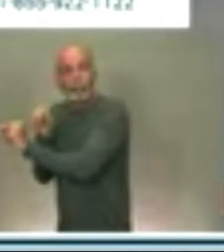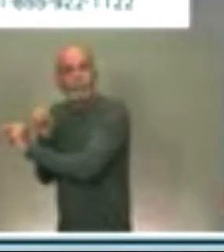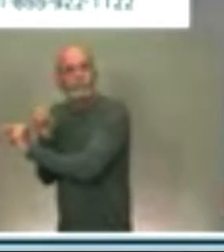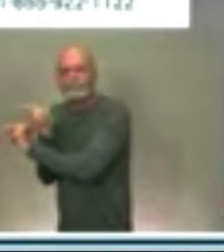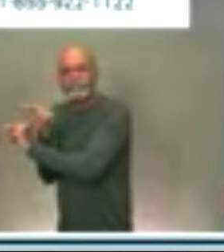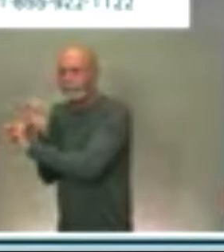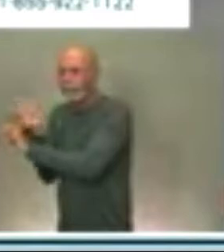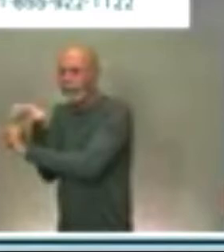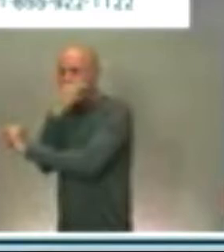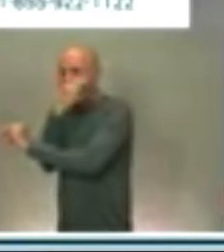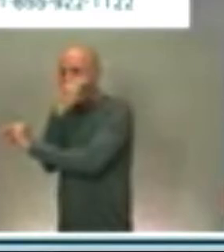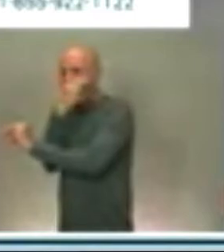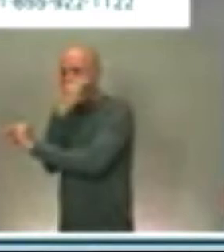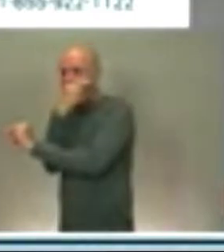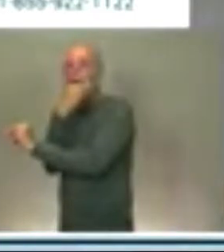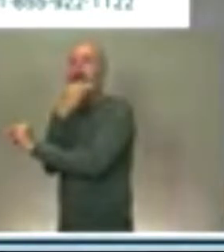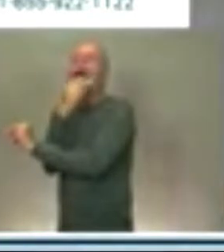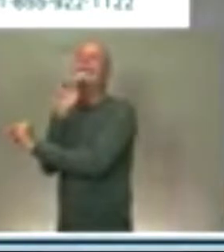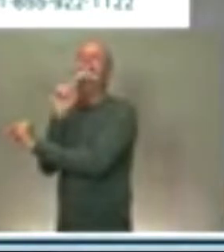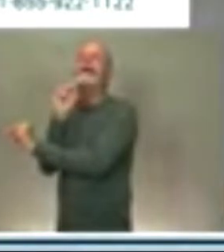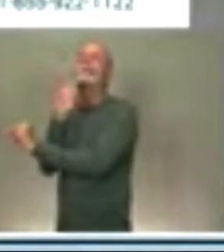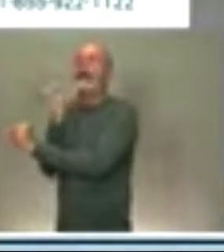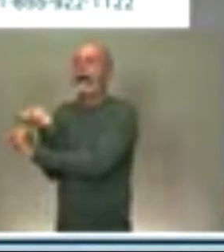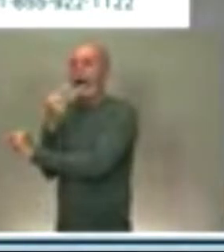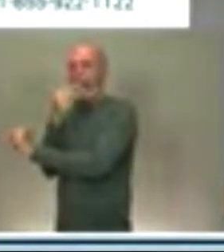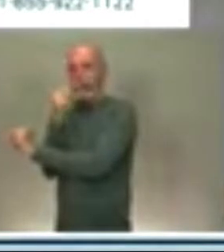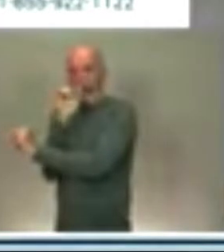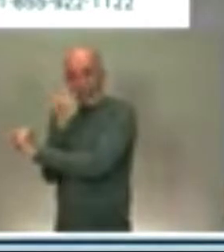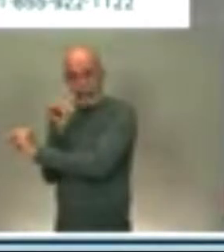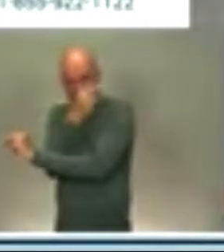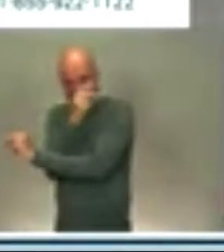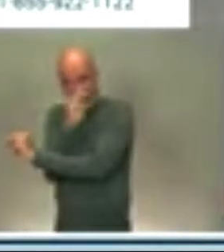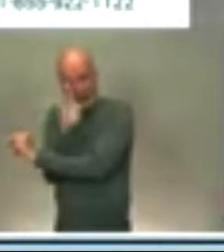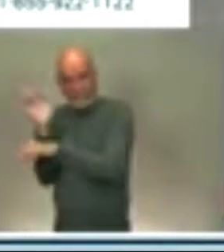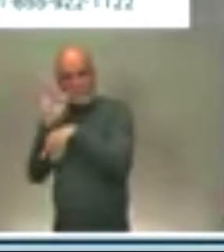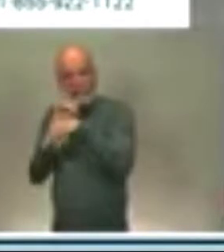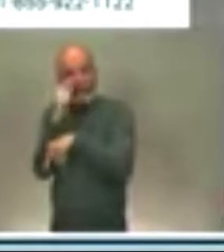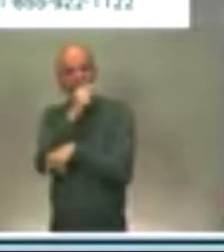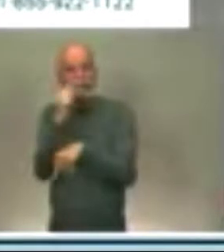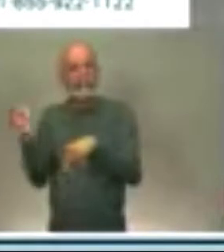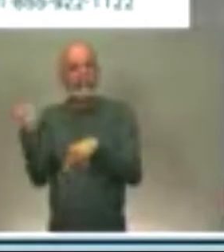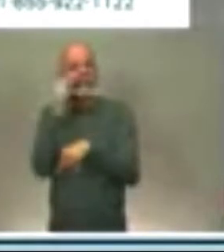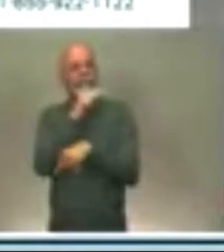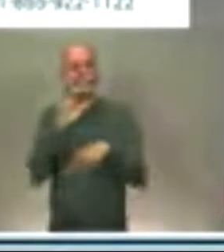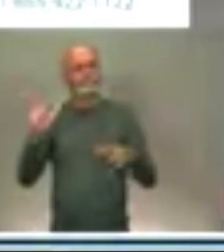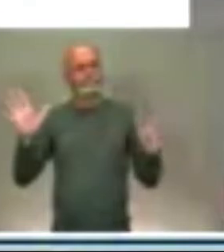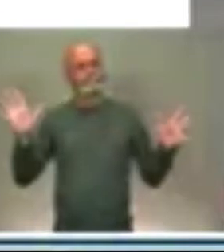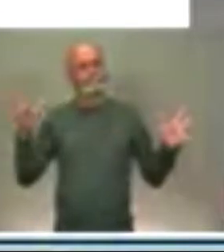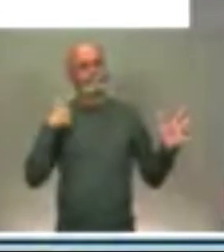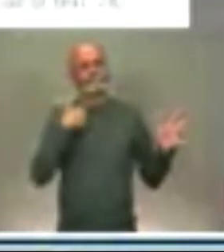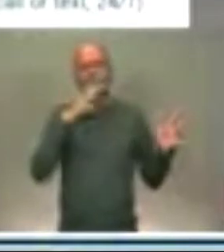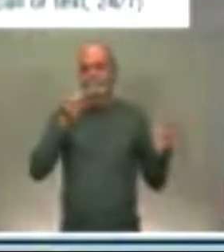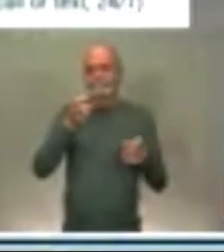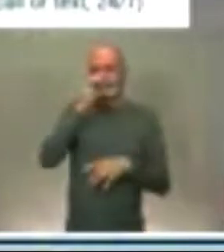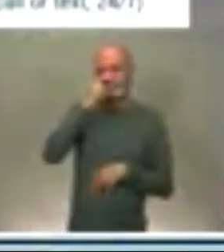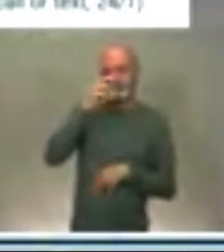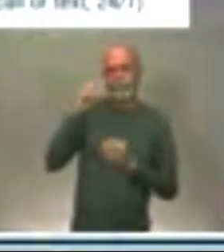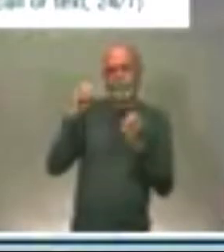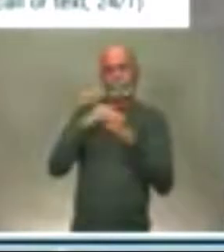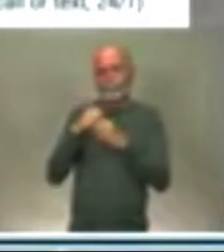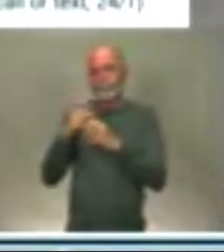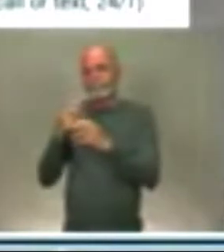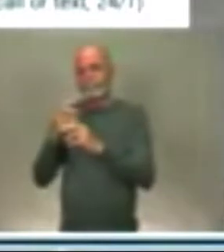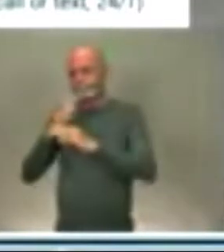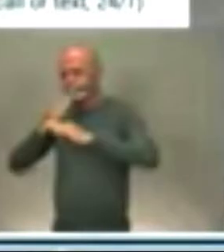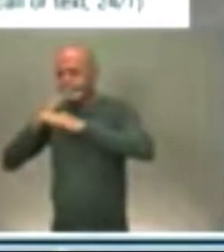So we feel it's necessary to put that extra layer of protection, if you will, focused on people who are unvaccinated, that you